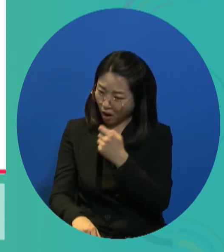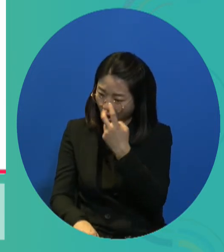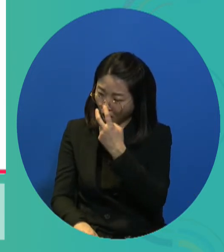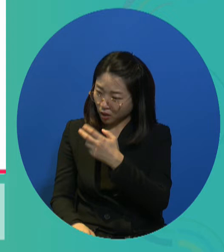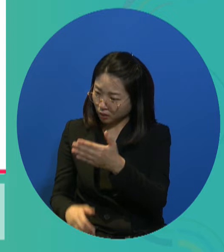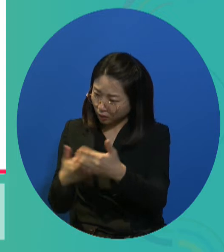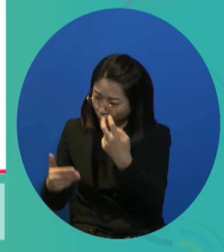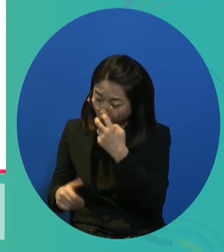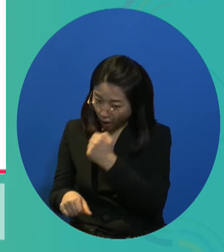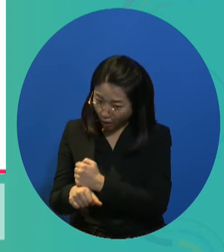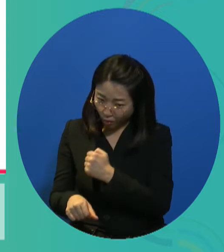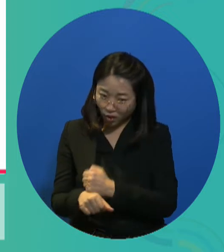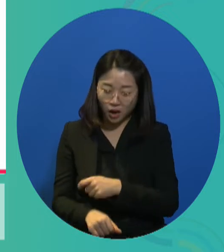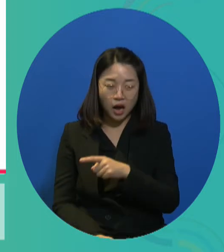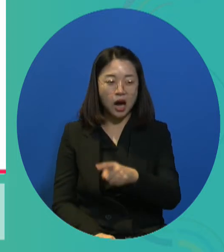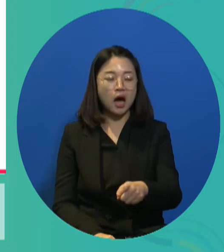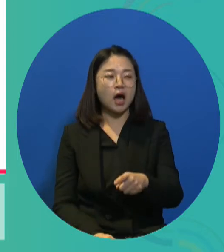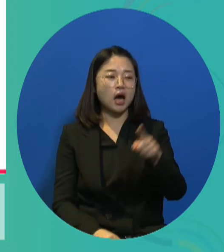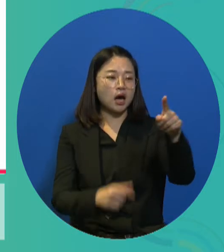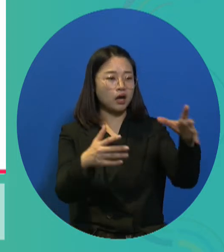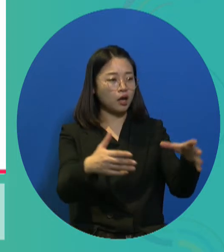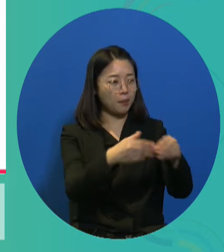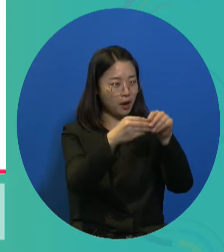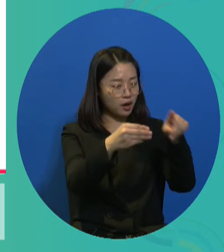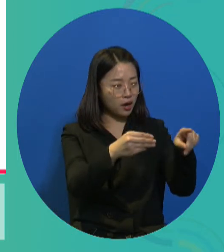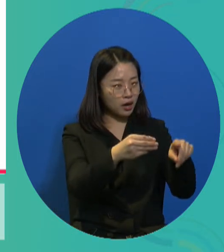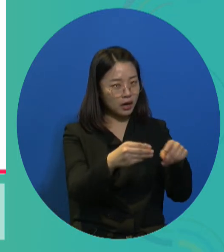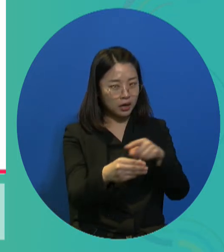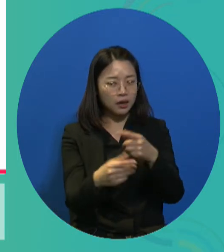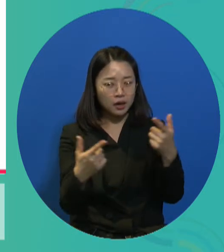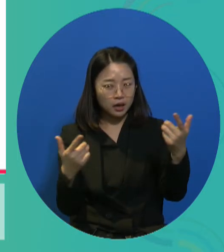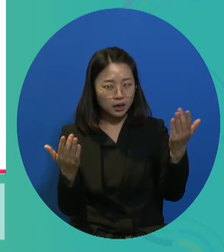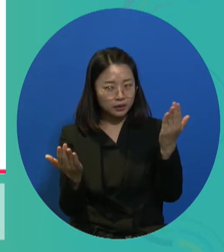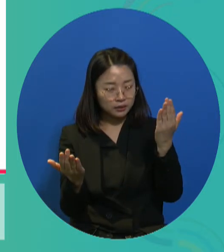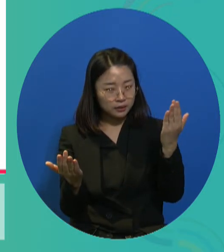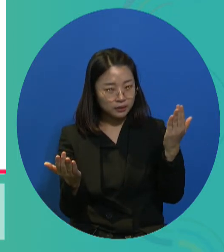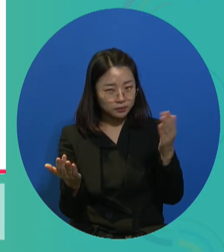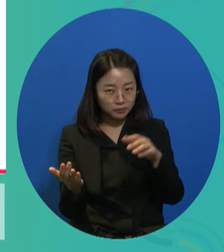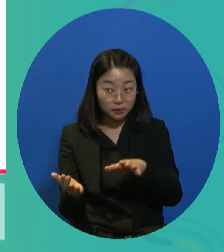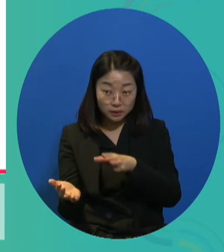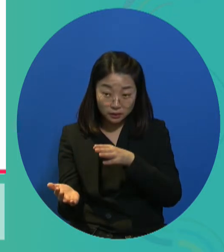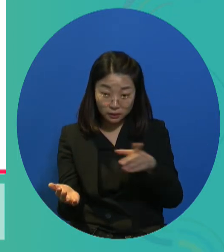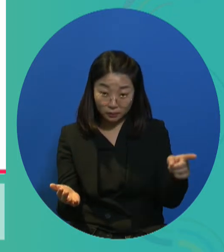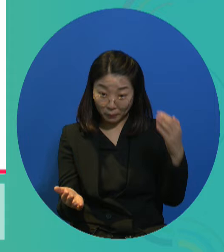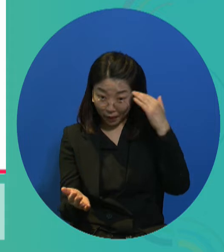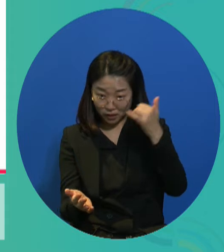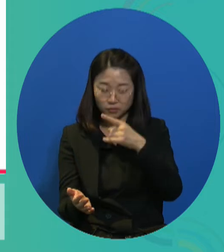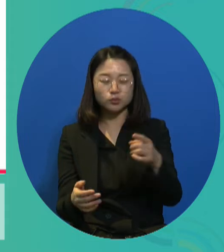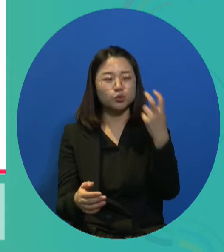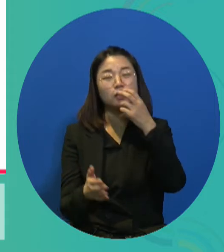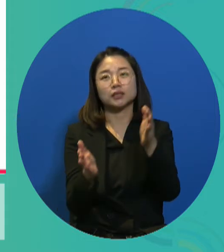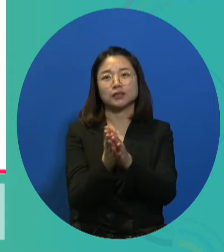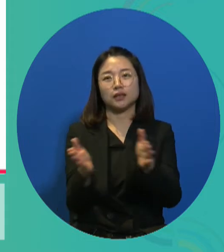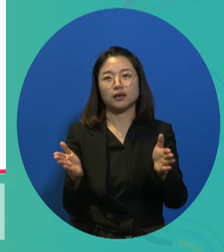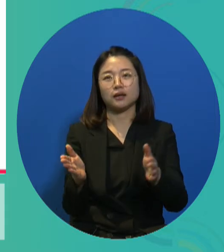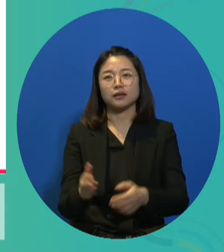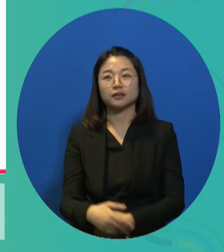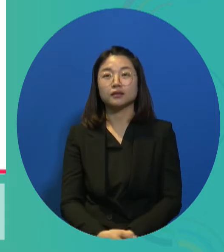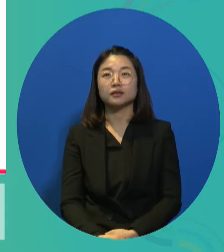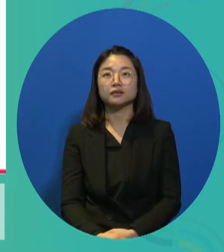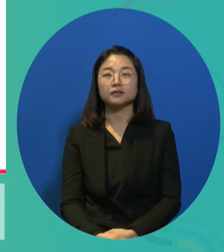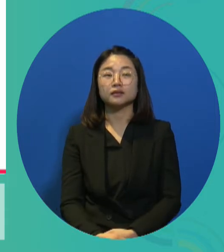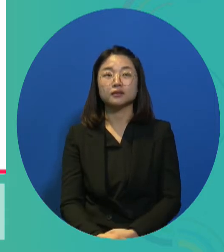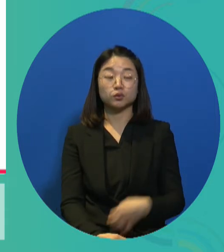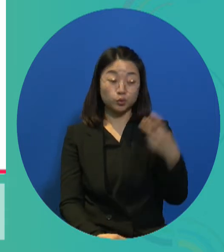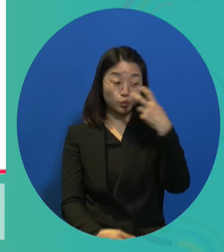committee, or the committee may happen to find certain situations where grave and structural violations were found,